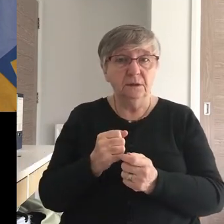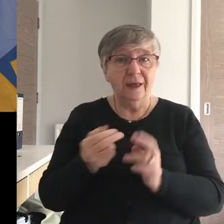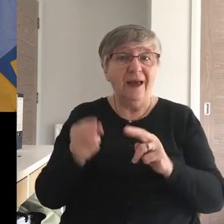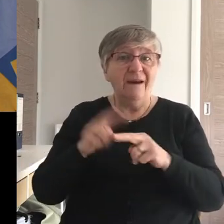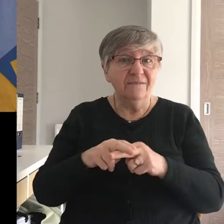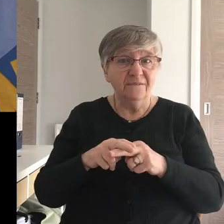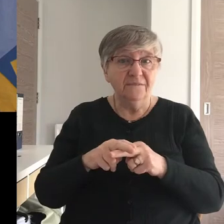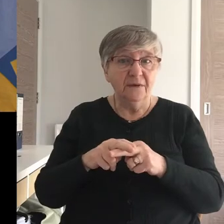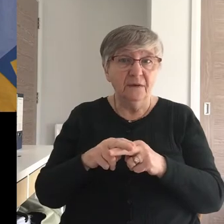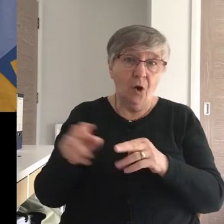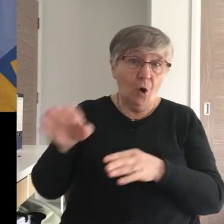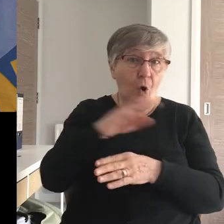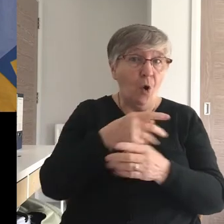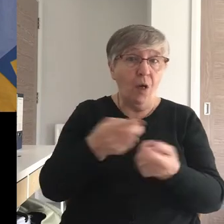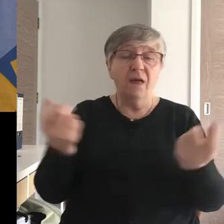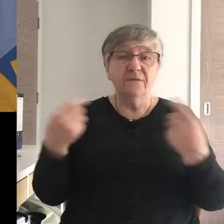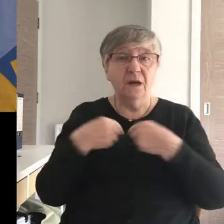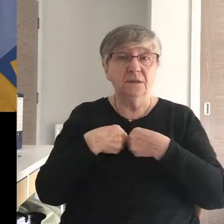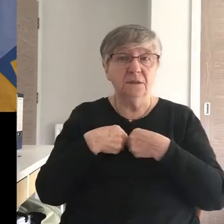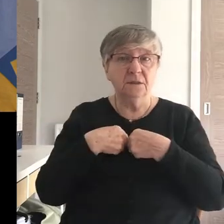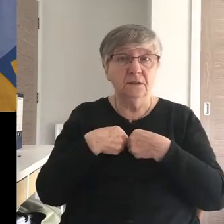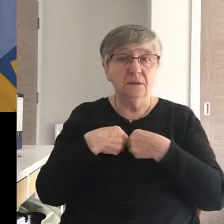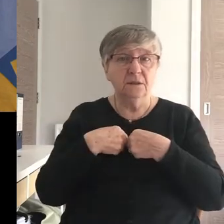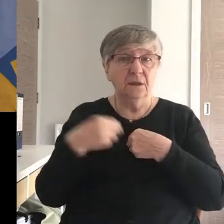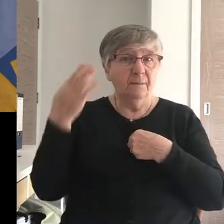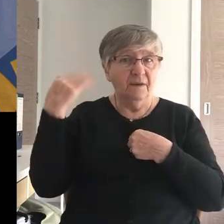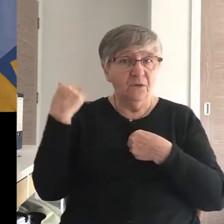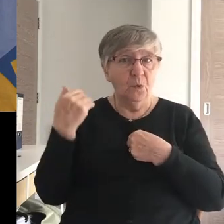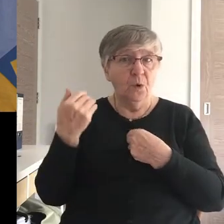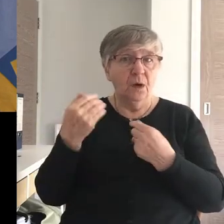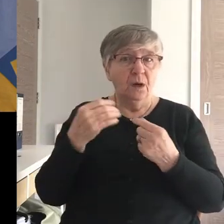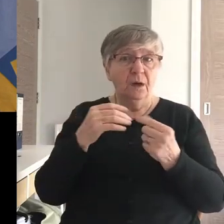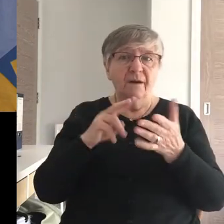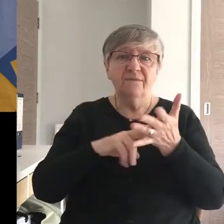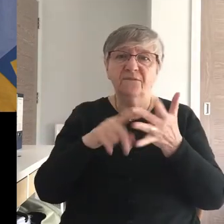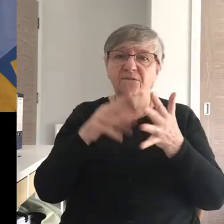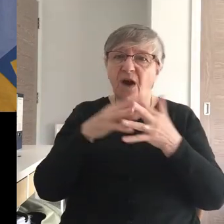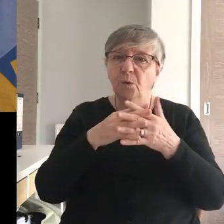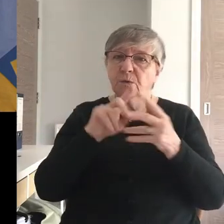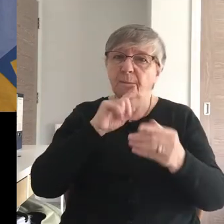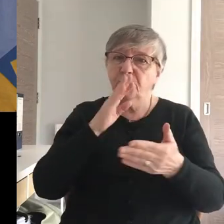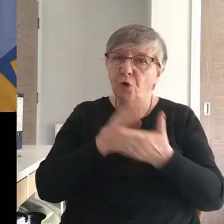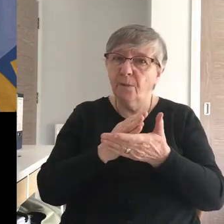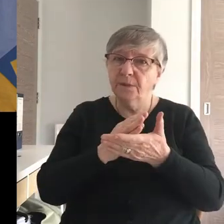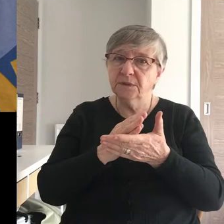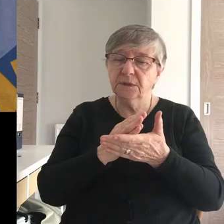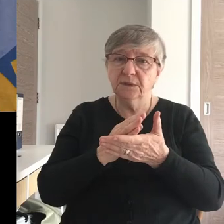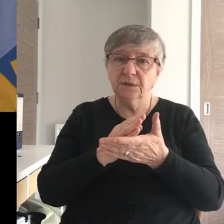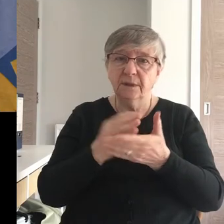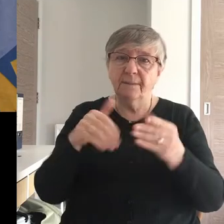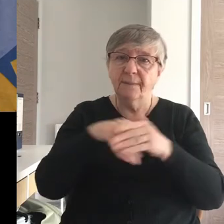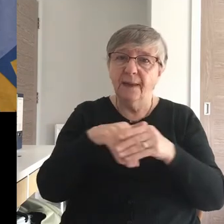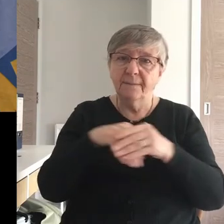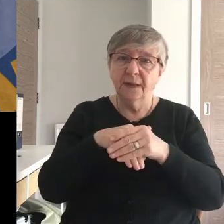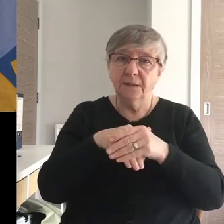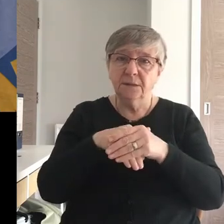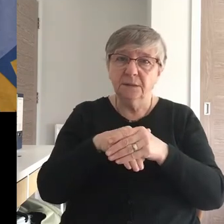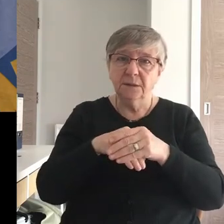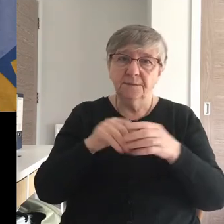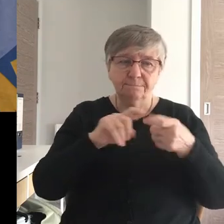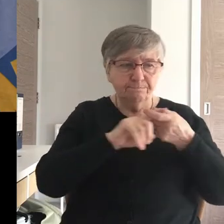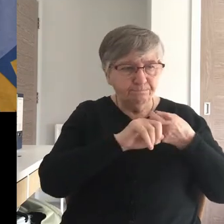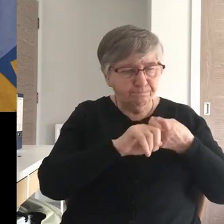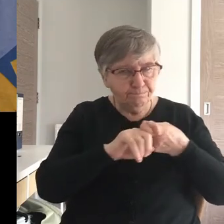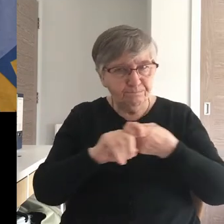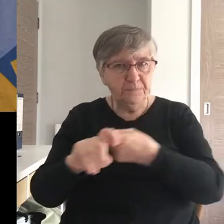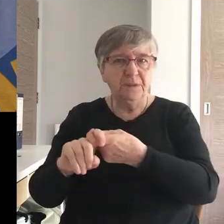had all of us who had taken vows of membership actually been faithful and committed